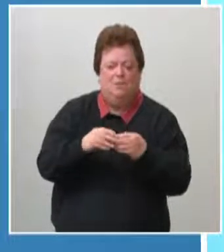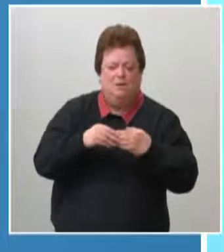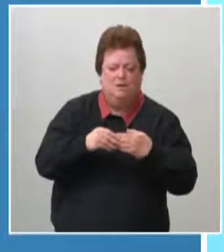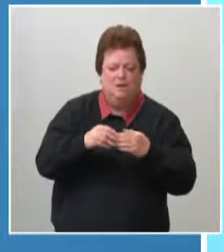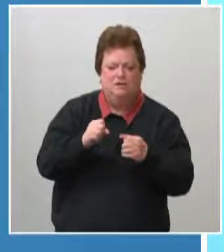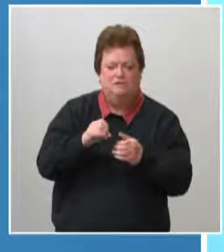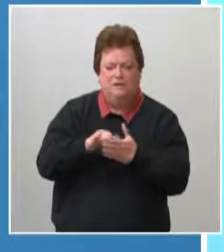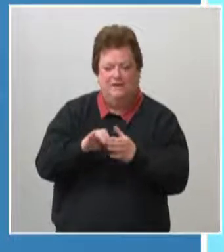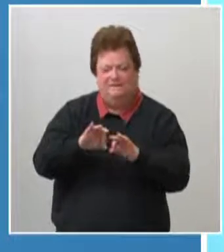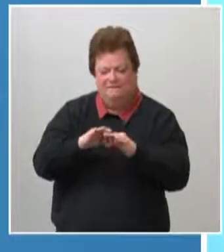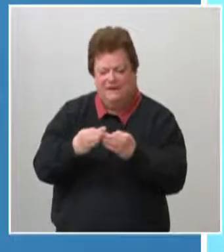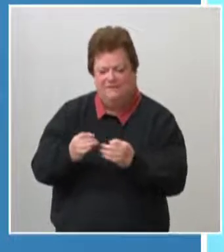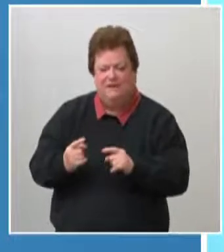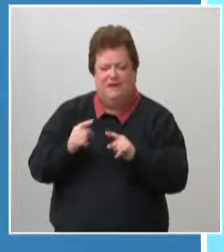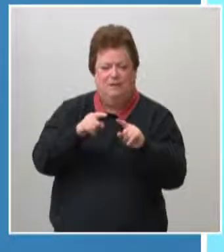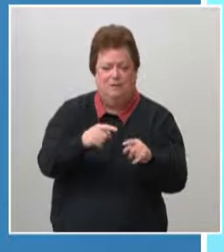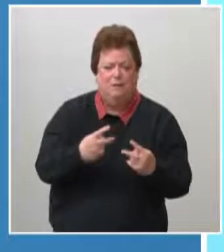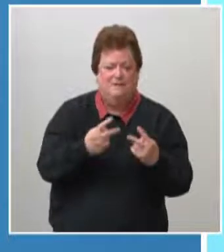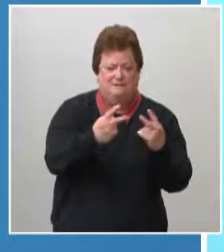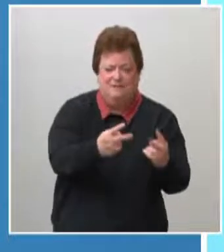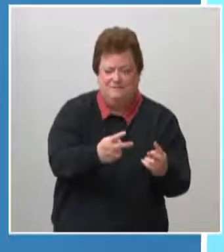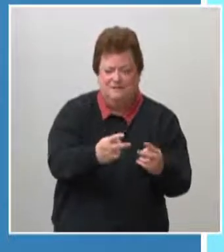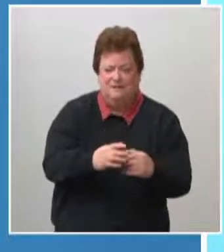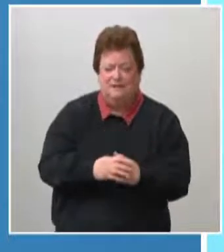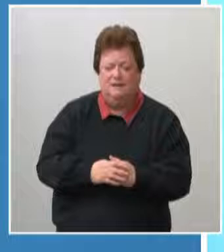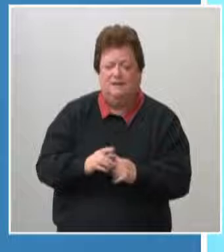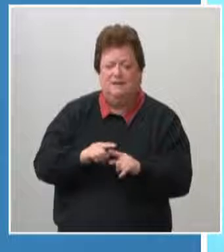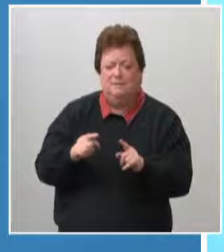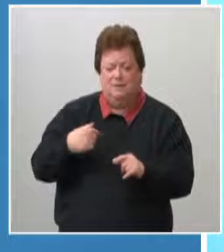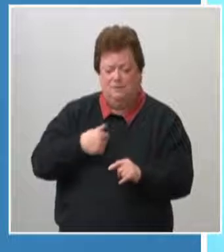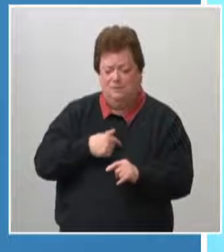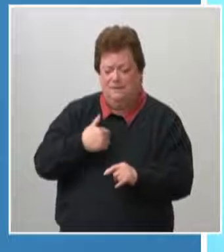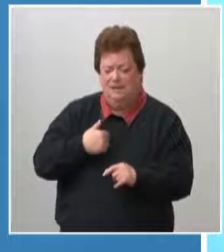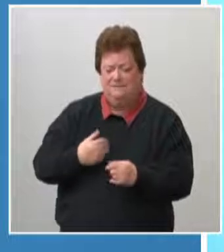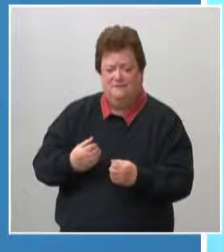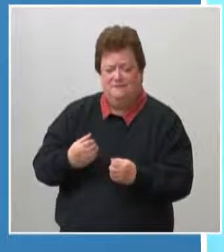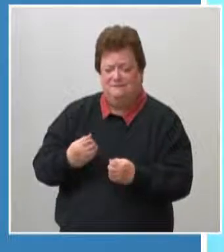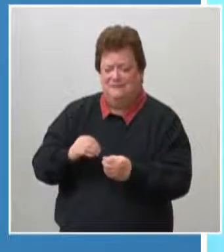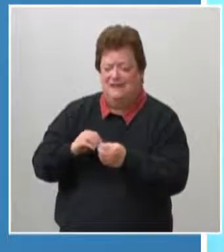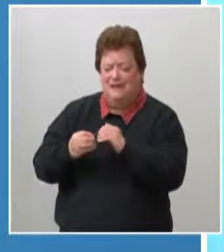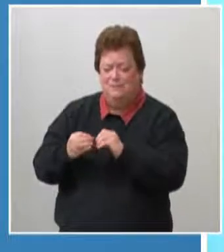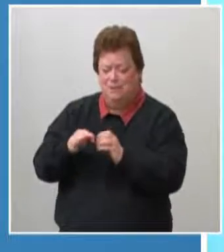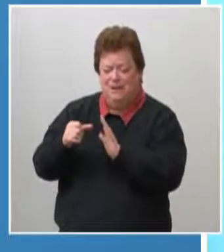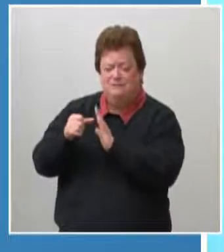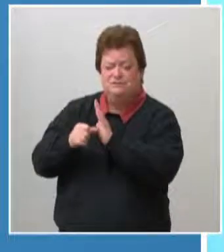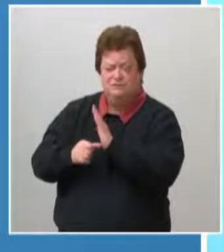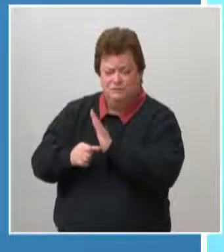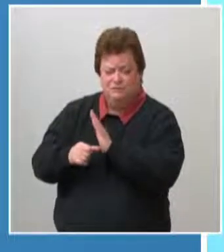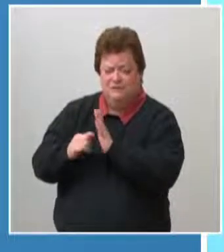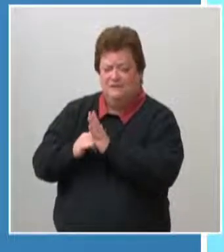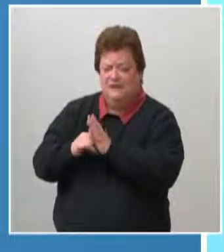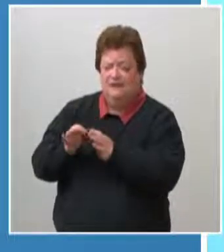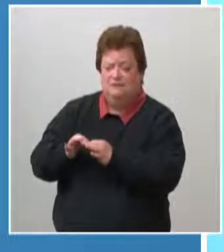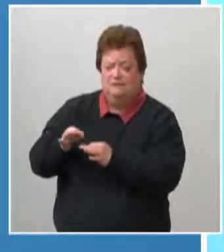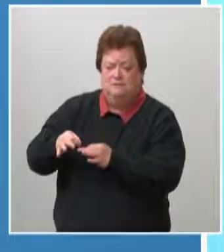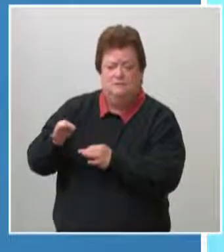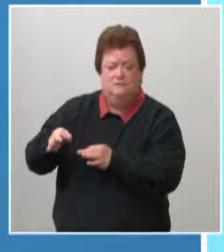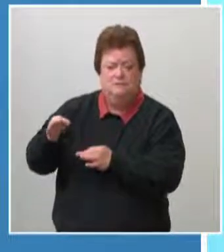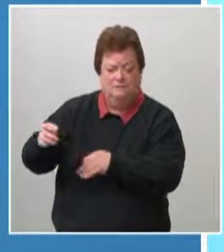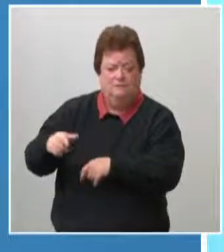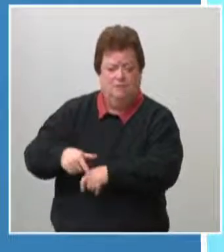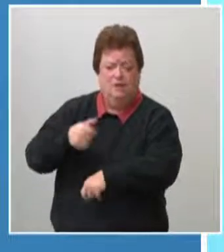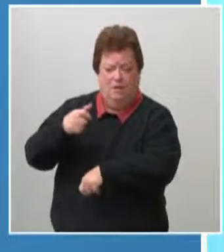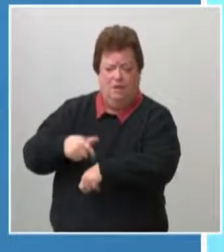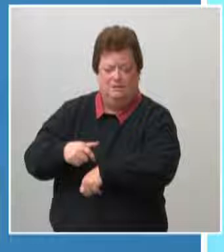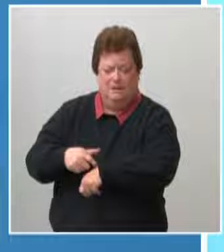their loved ones. But we also have a number of surgeries in this community that have been postponed for a long period of time,